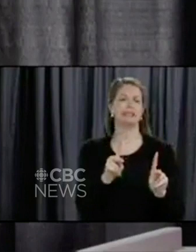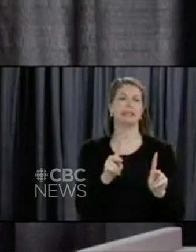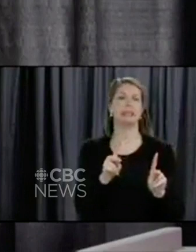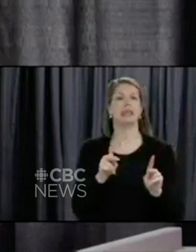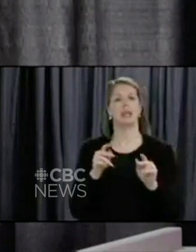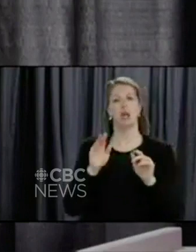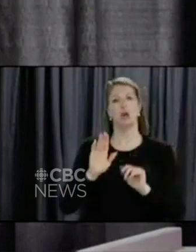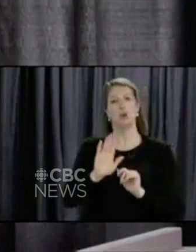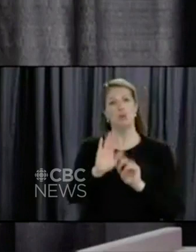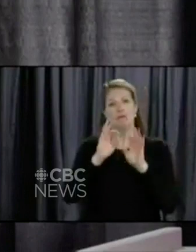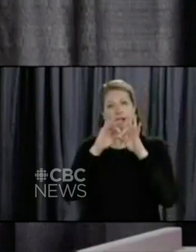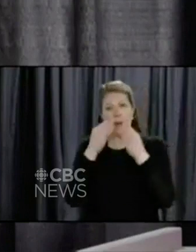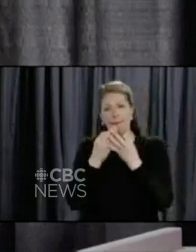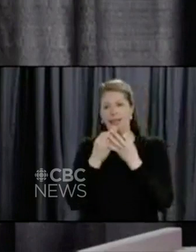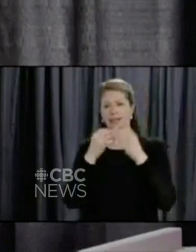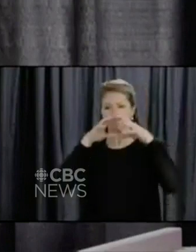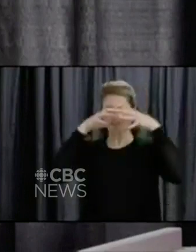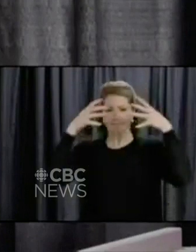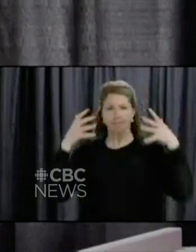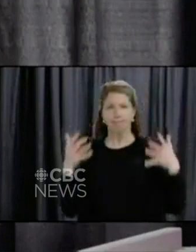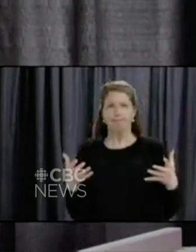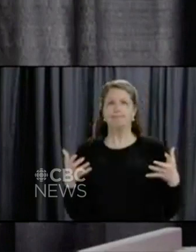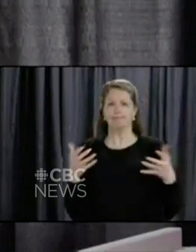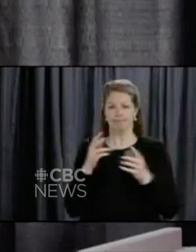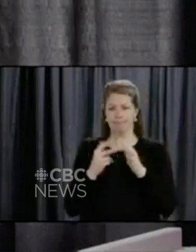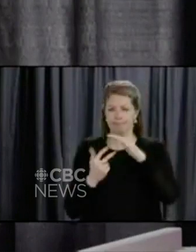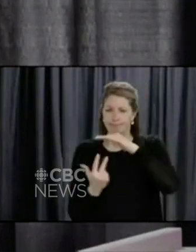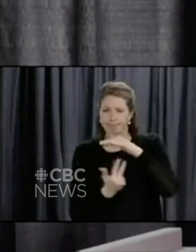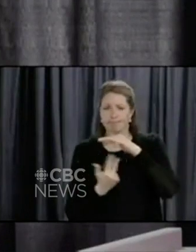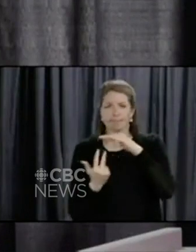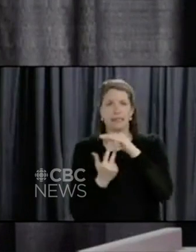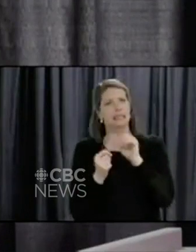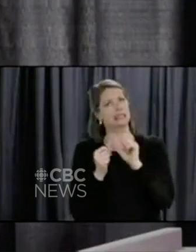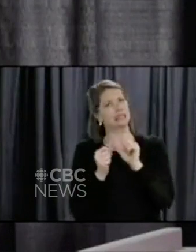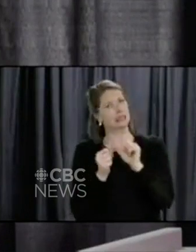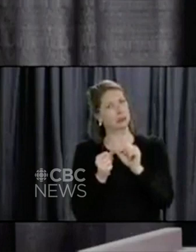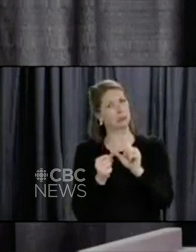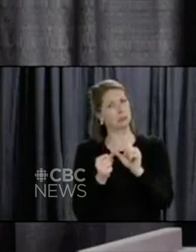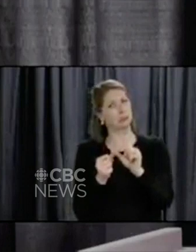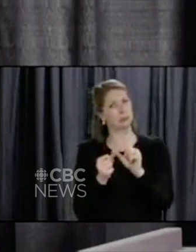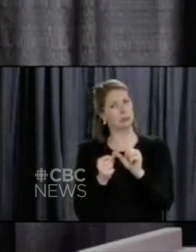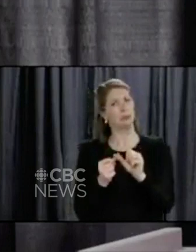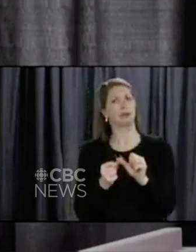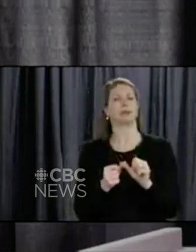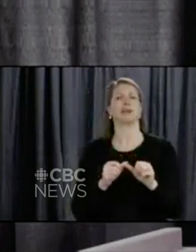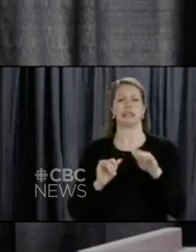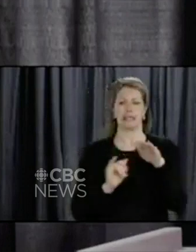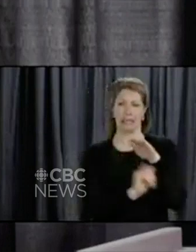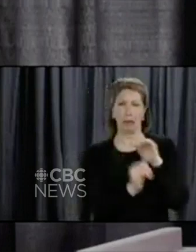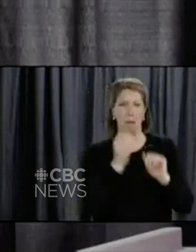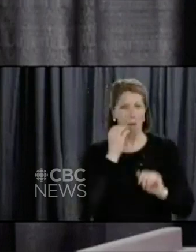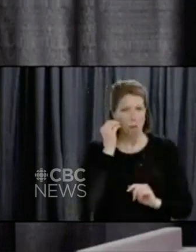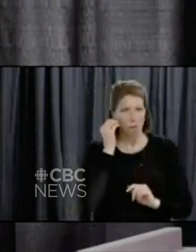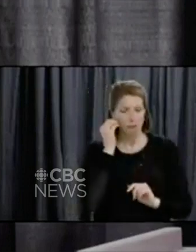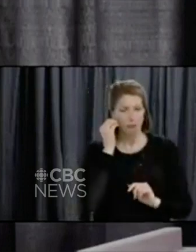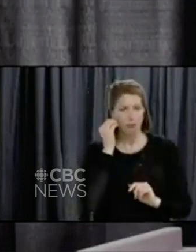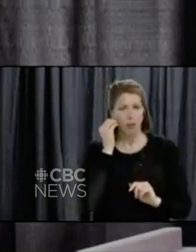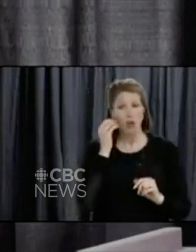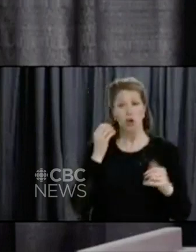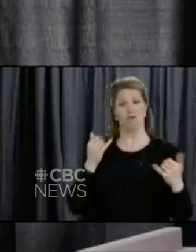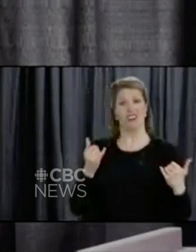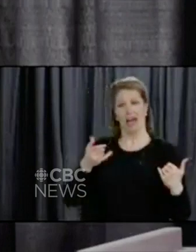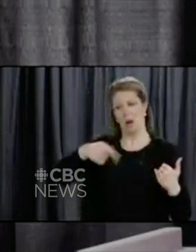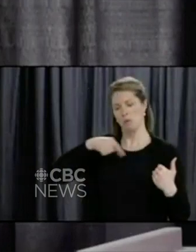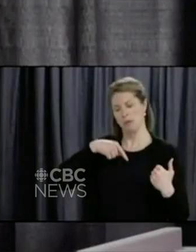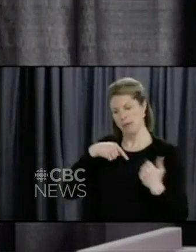Planning with public health officials is currently underway to determine how and when we may relax some of the public health measures in place. As I